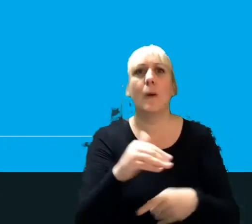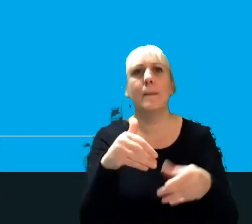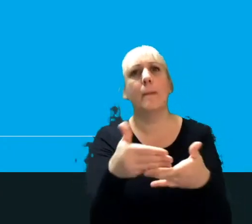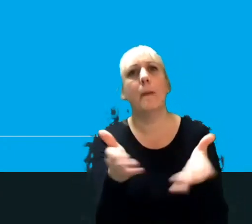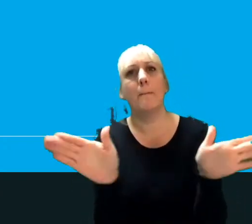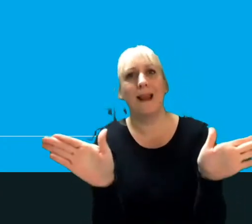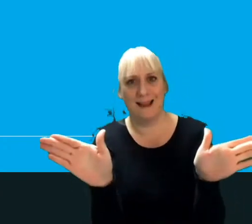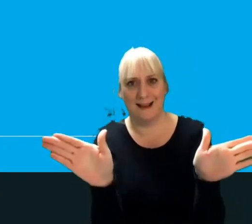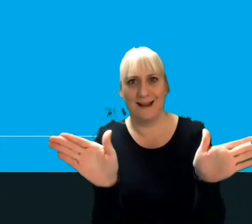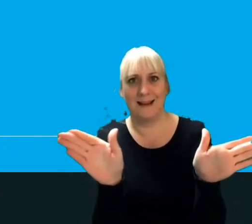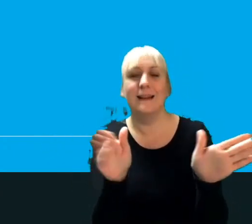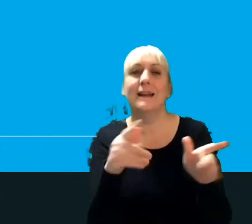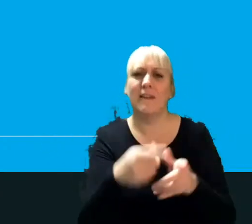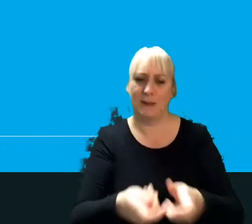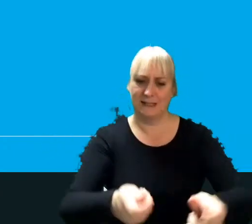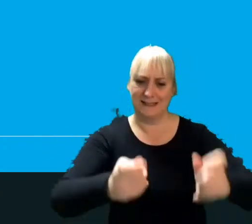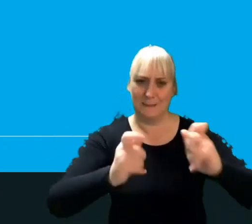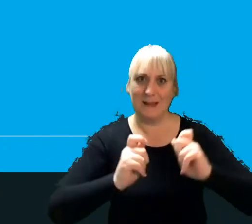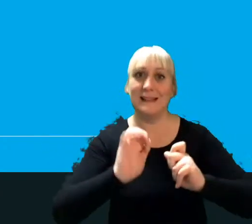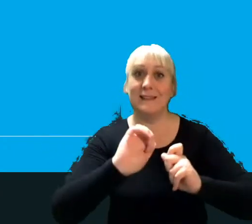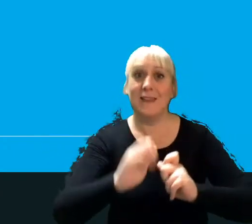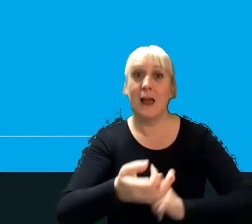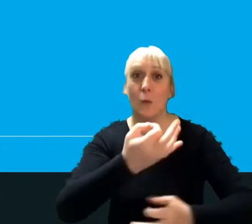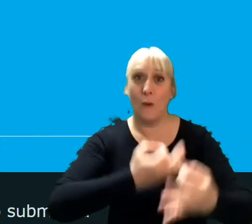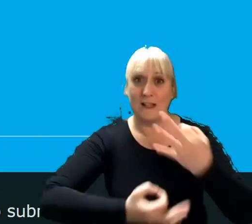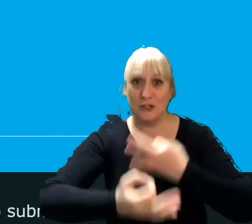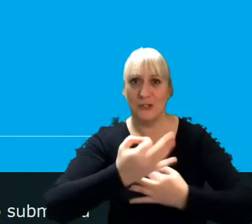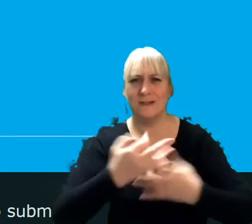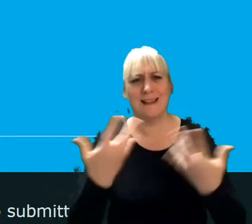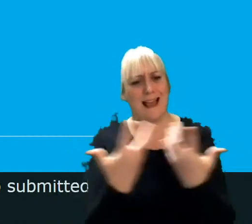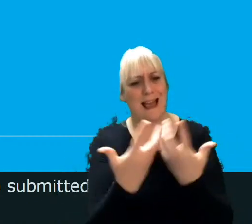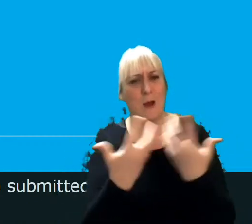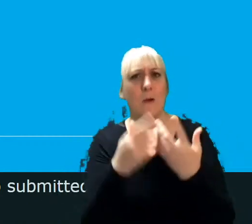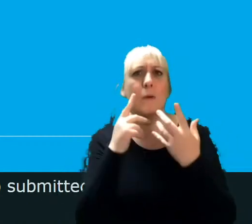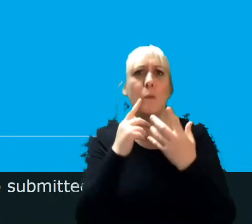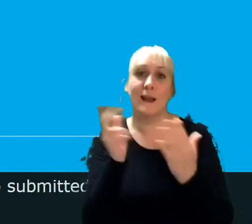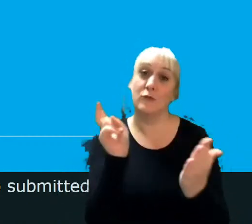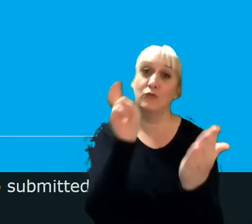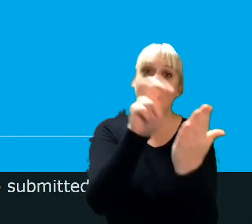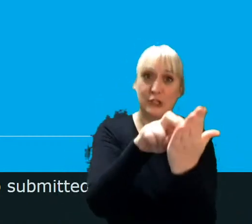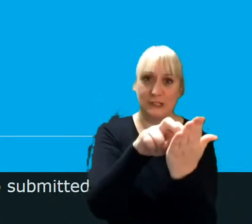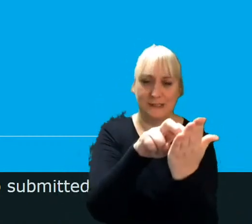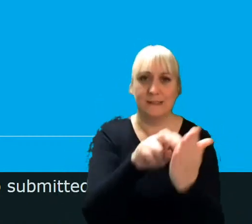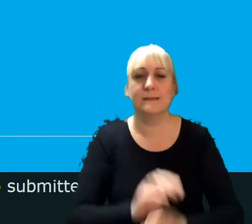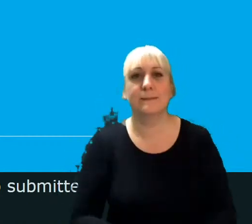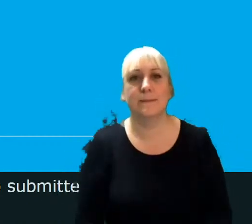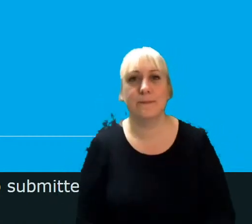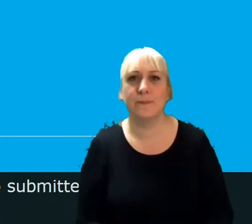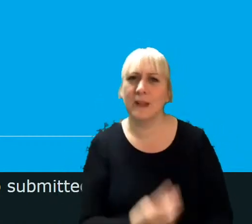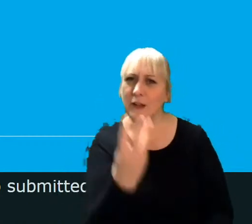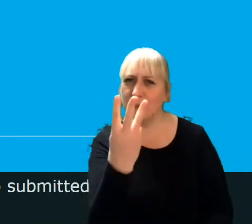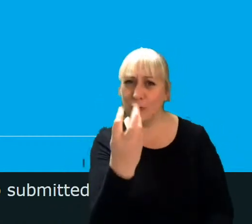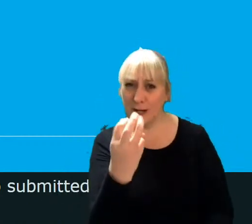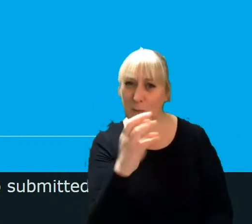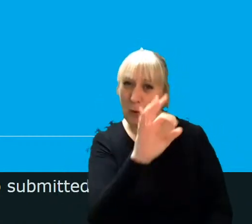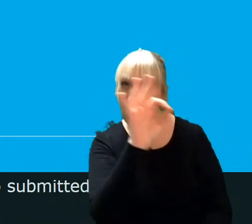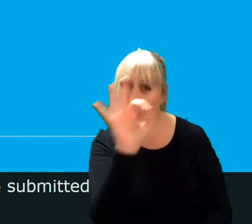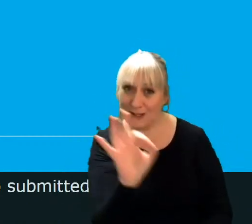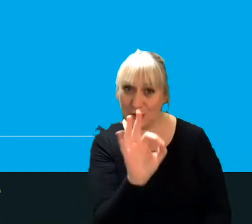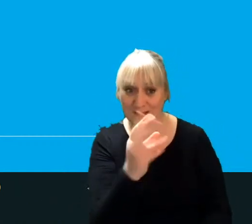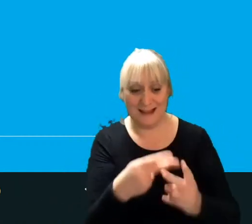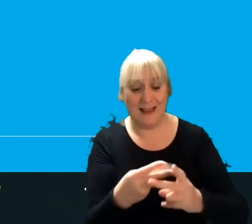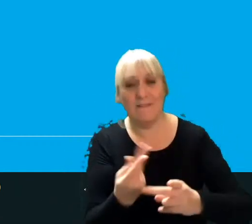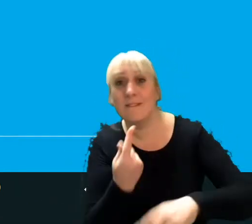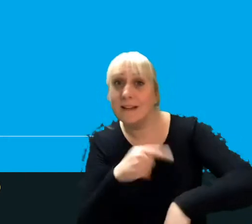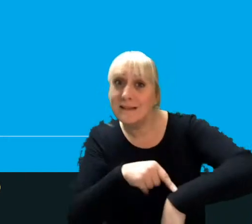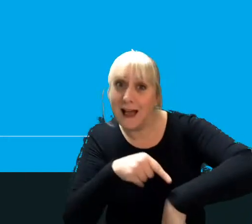questions whilst registering through our london.gov website. 3 additional questions, or more if we have time, will